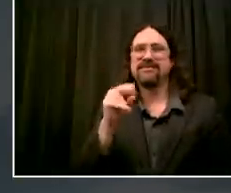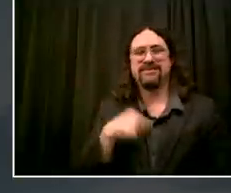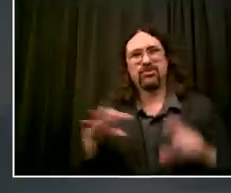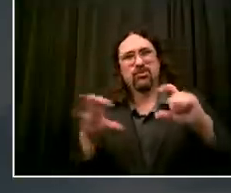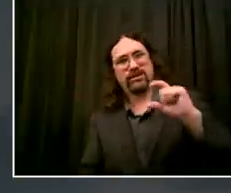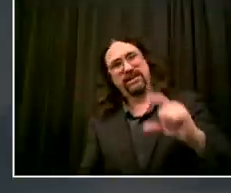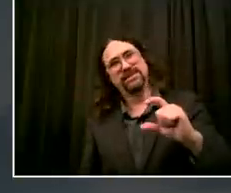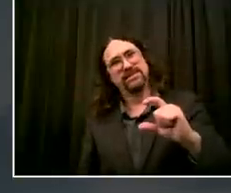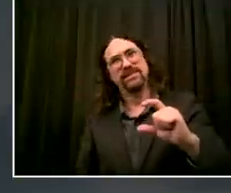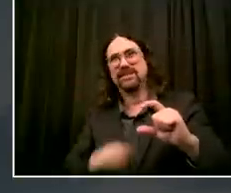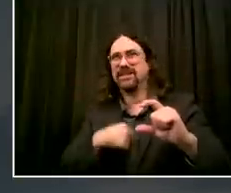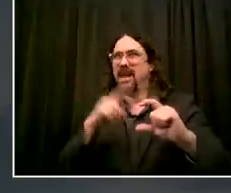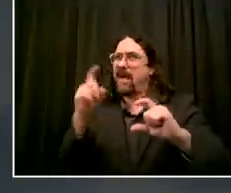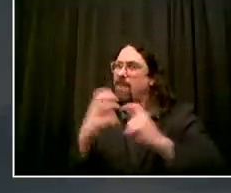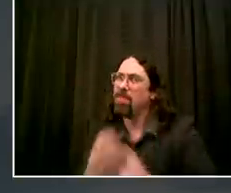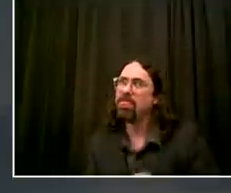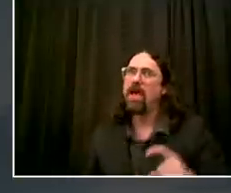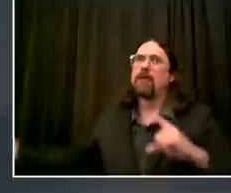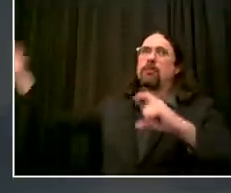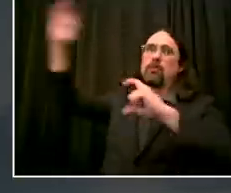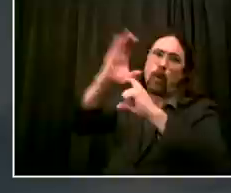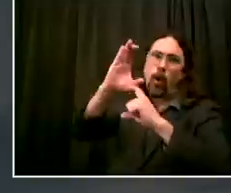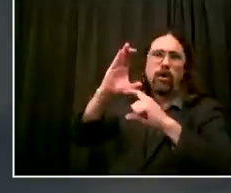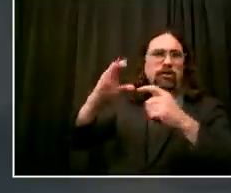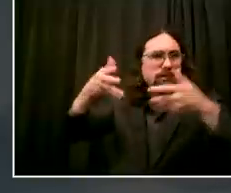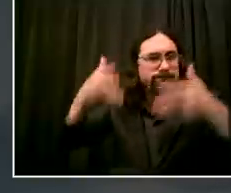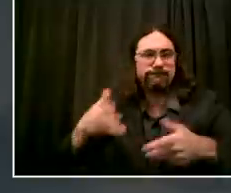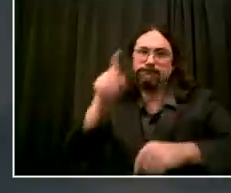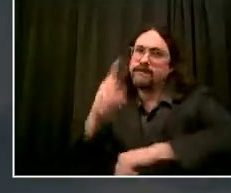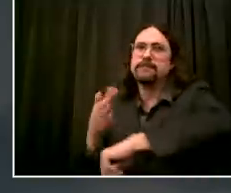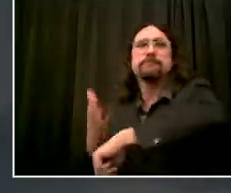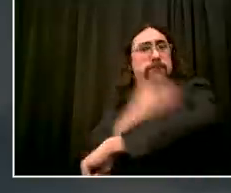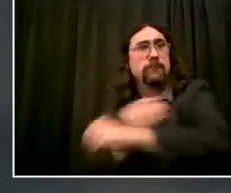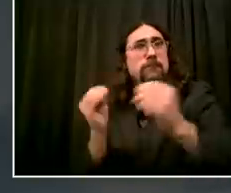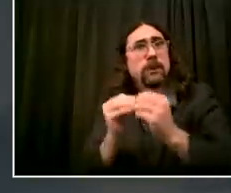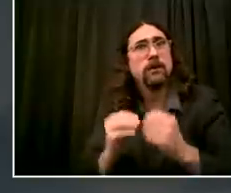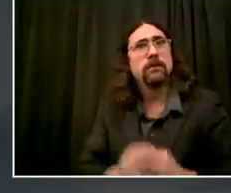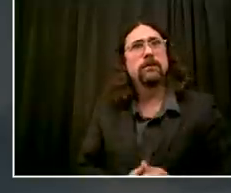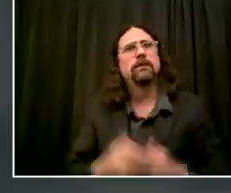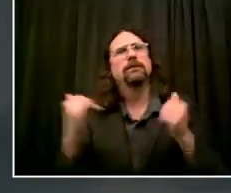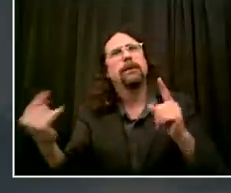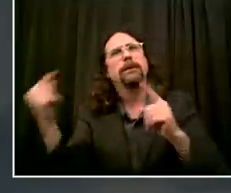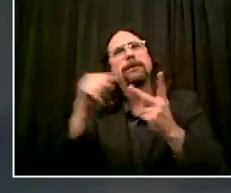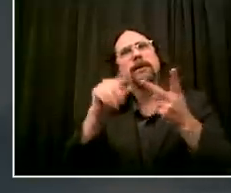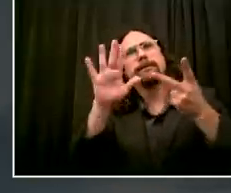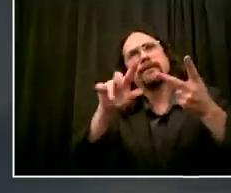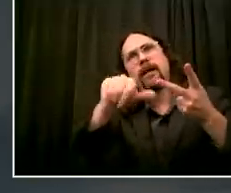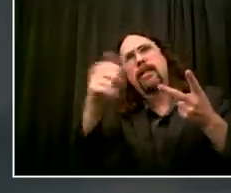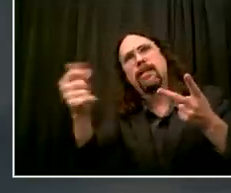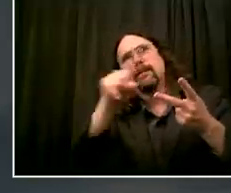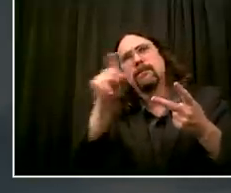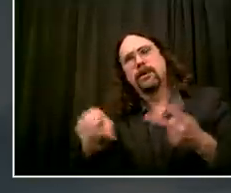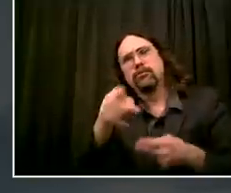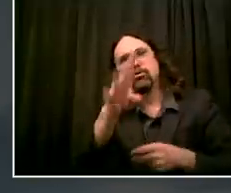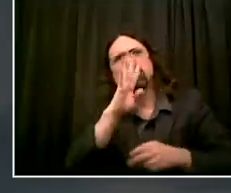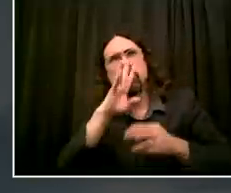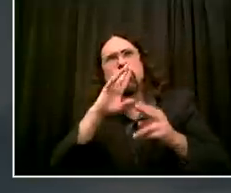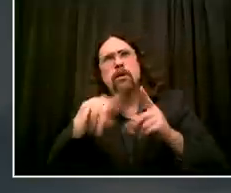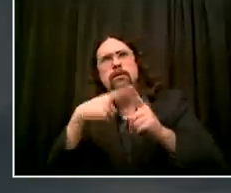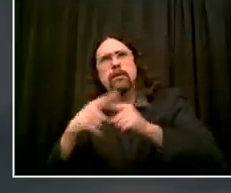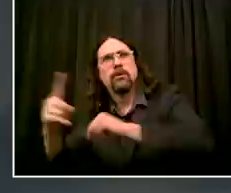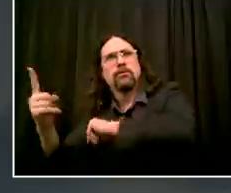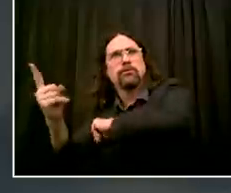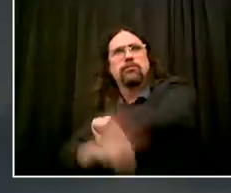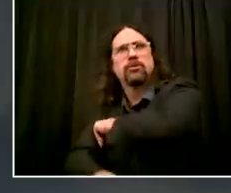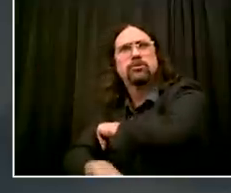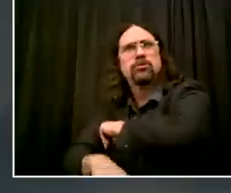put into place. In fact, the majority will be put into place. I think our biggest obstacle here is